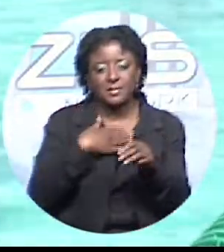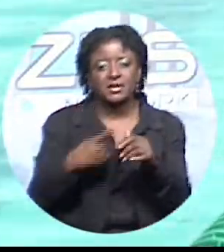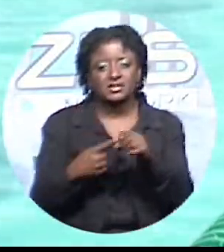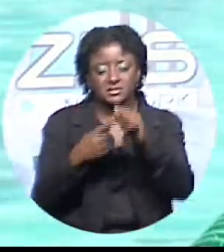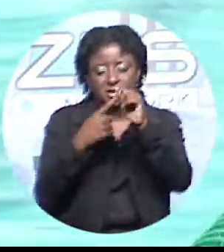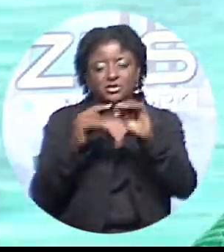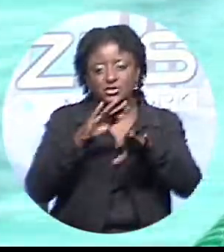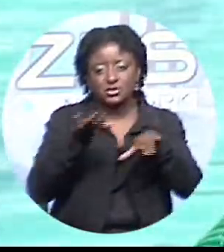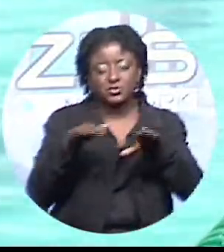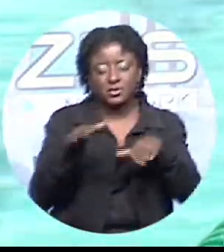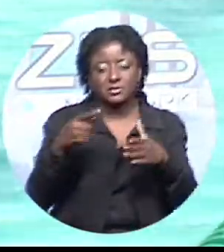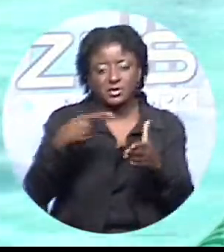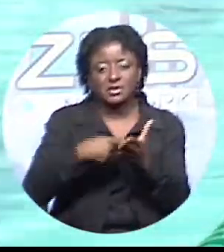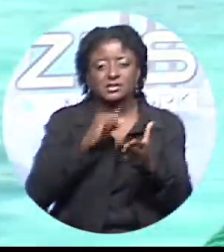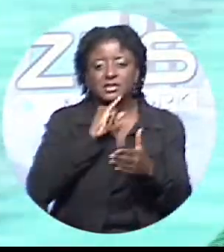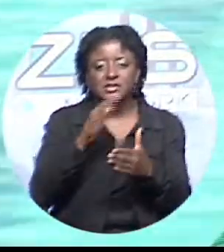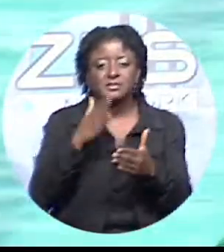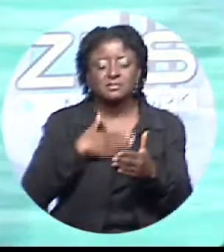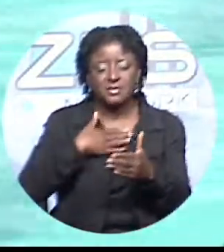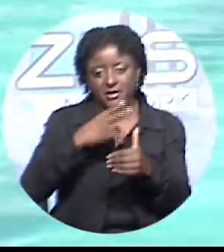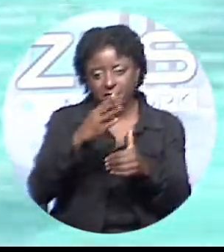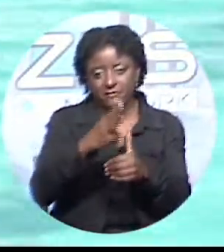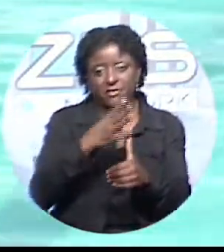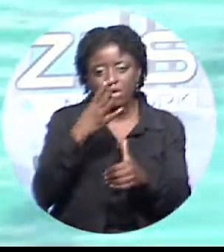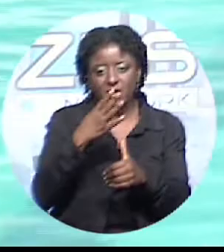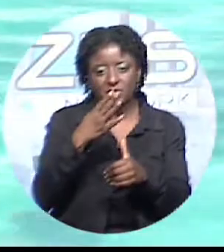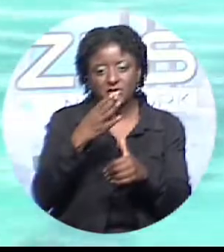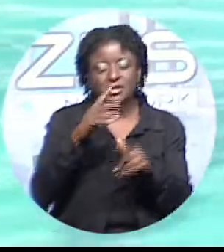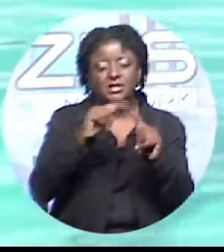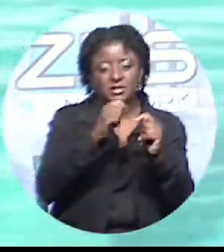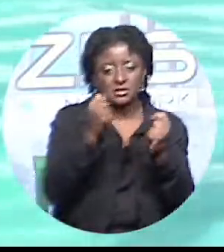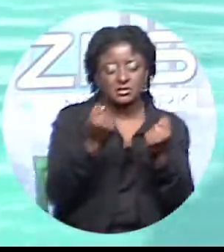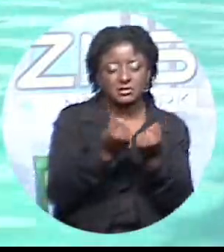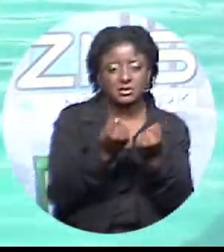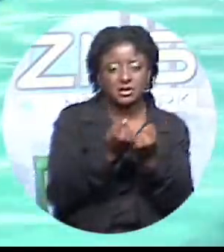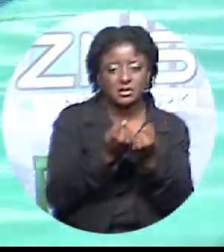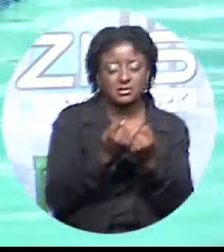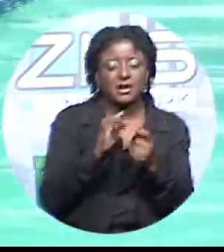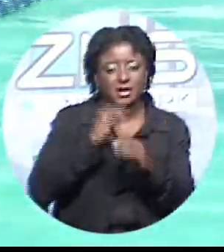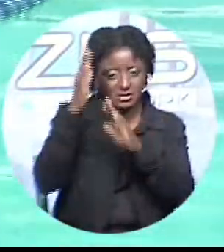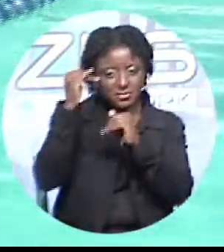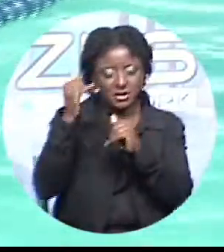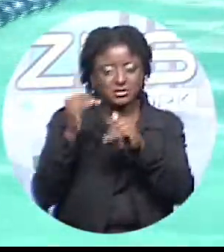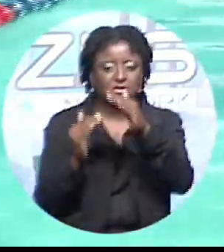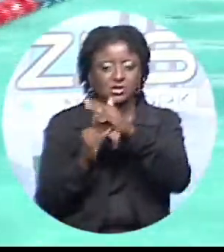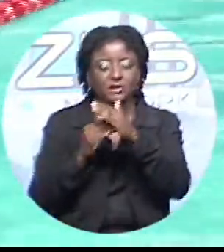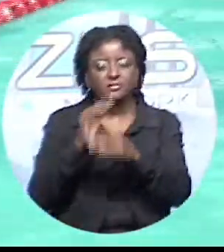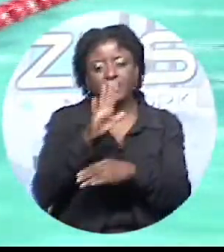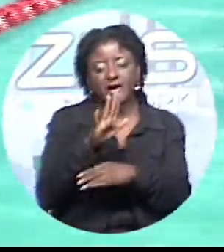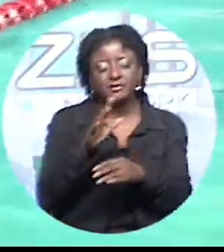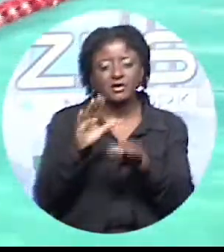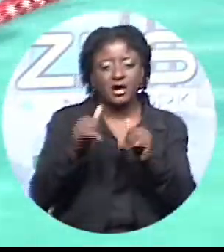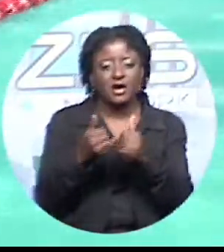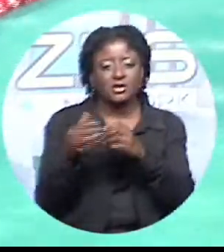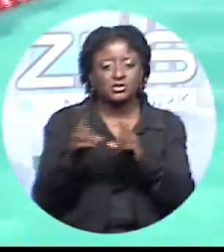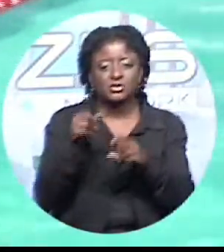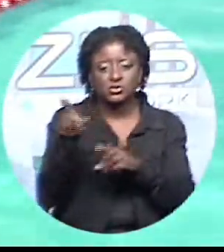you get there? This is my fourth Charifta team, and I expect at least to make finals and come in the top 5. How did you do in the past?